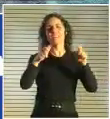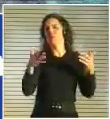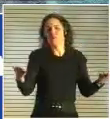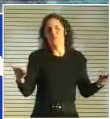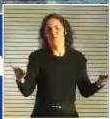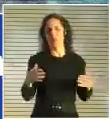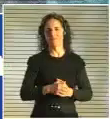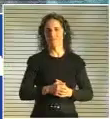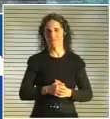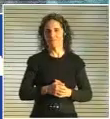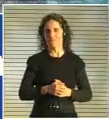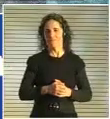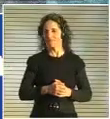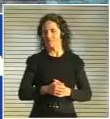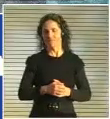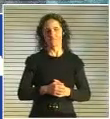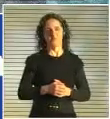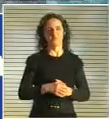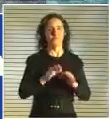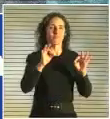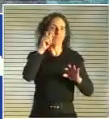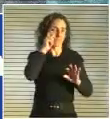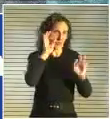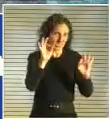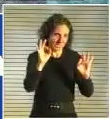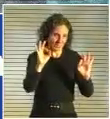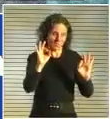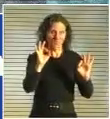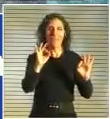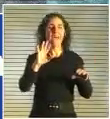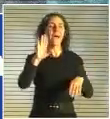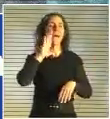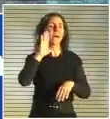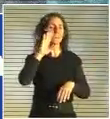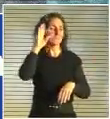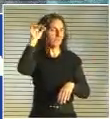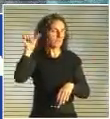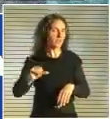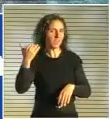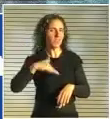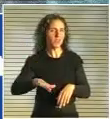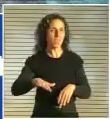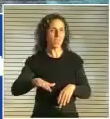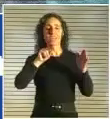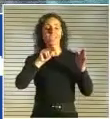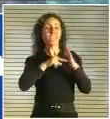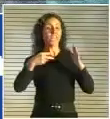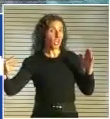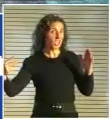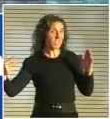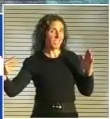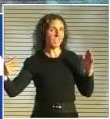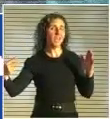tourism sector. We heard that technology is a tango earlier today. I couldn't agree